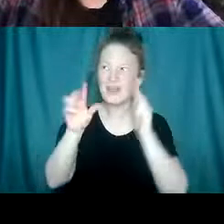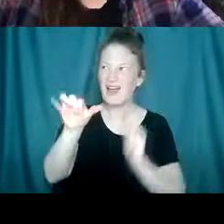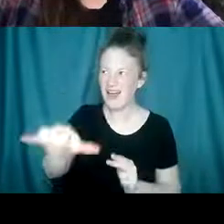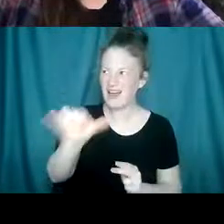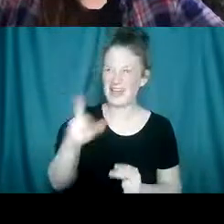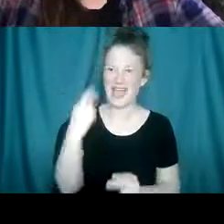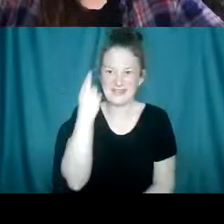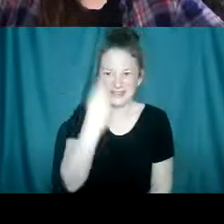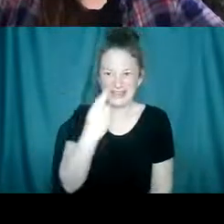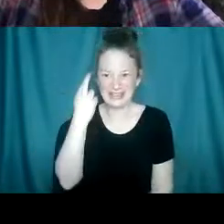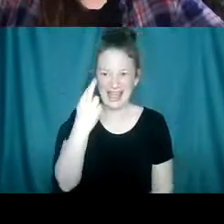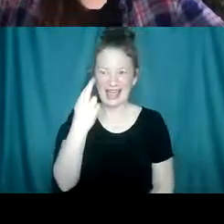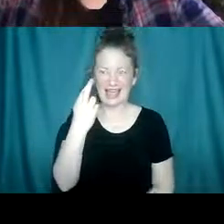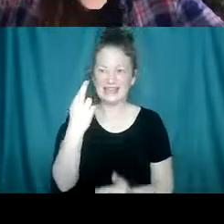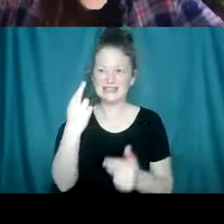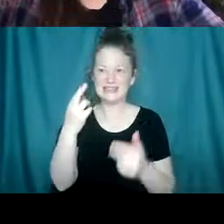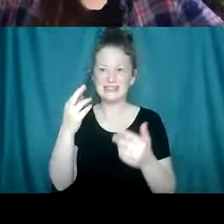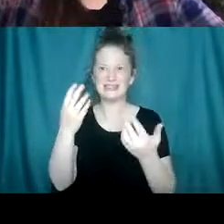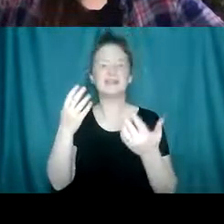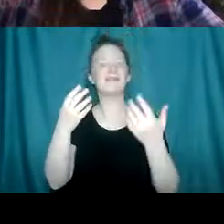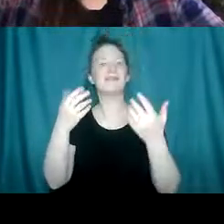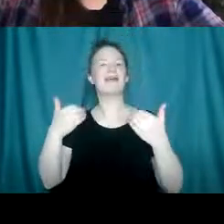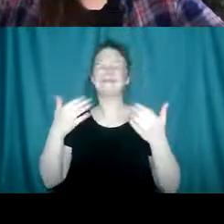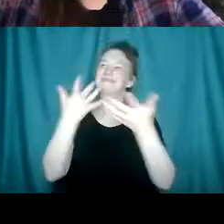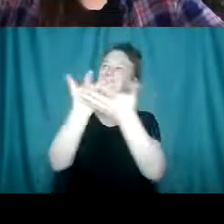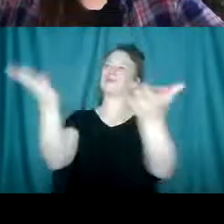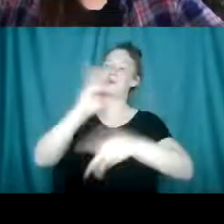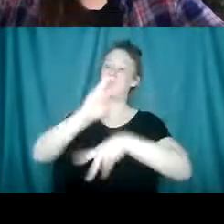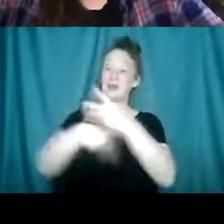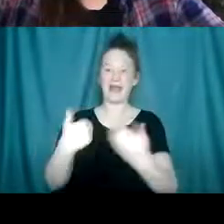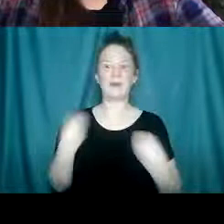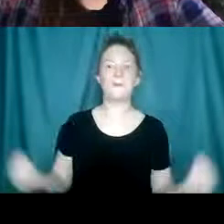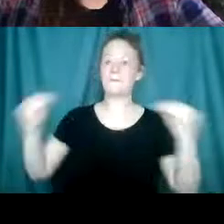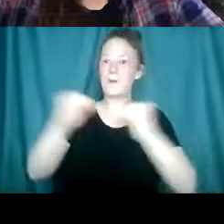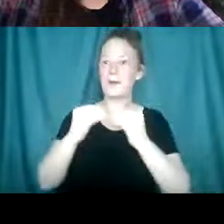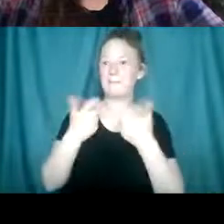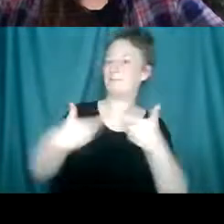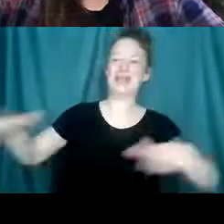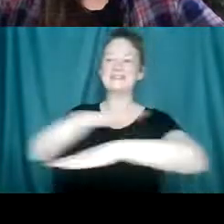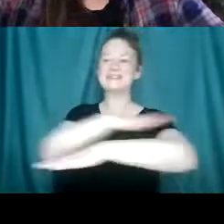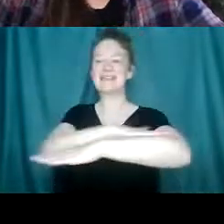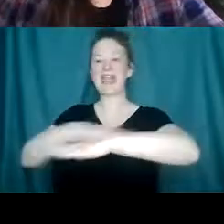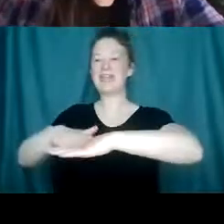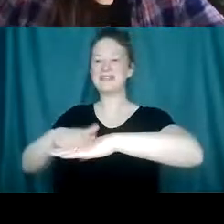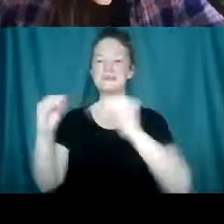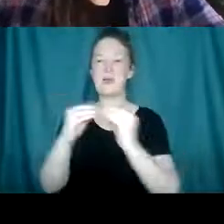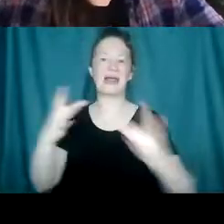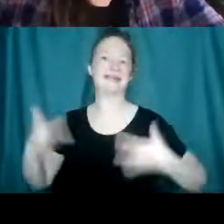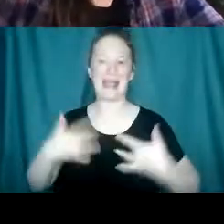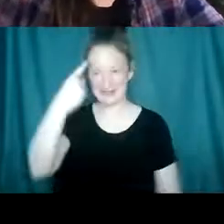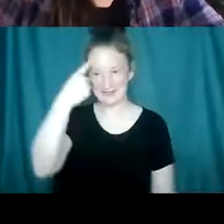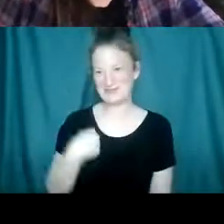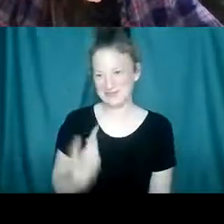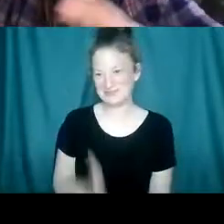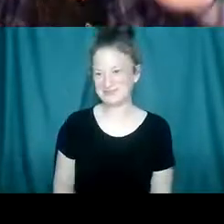lot bigger stage out there that is more exciting. That's awesome. All right, the next